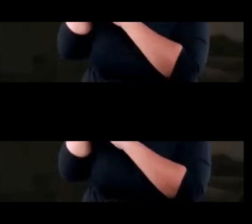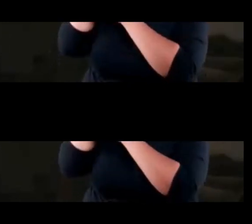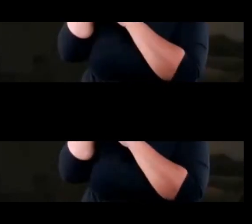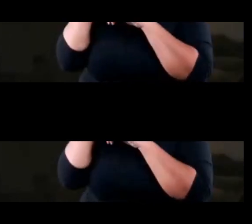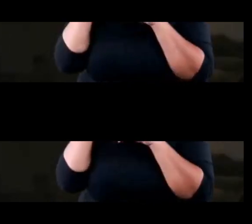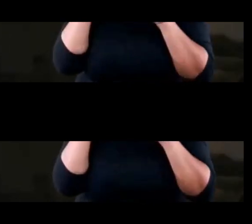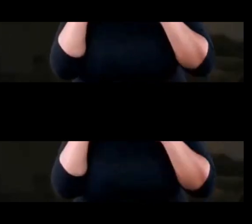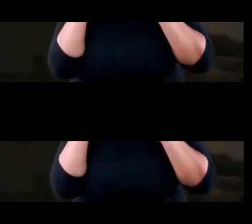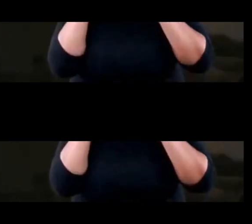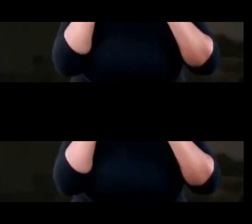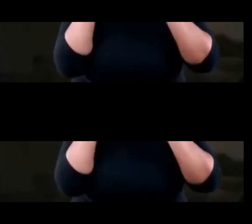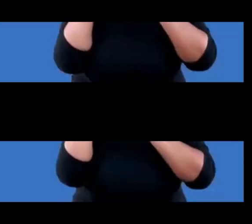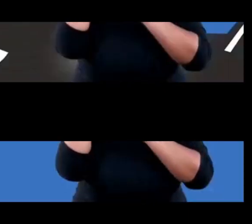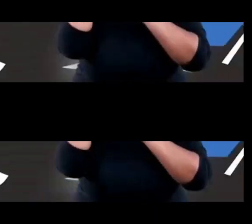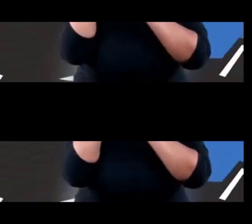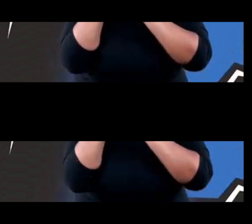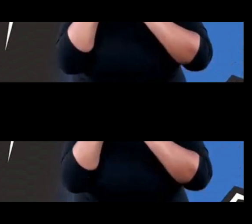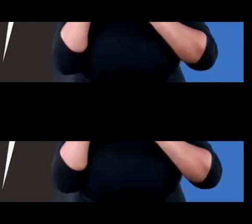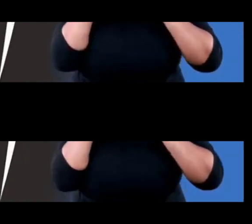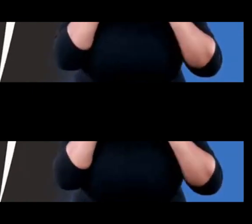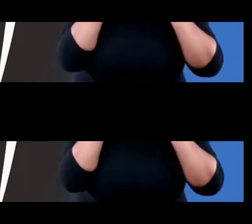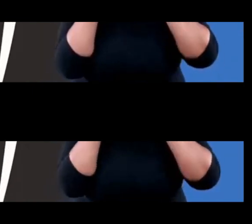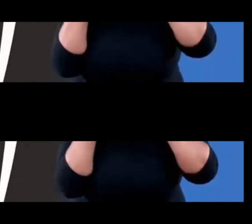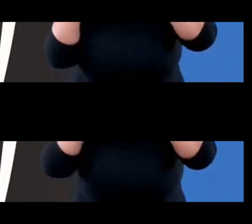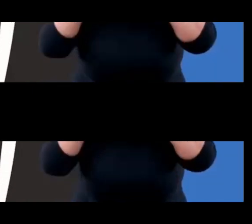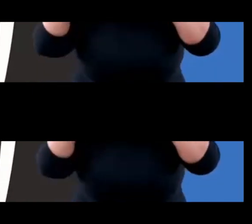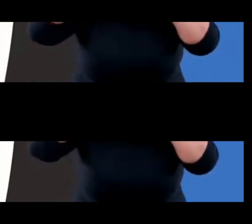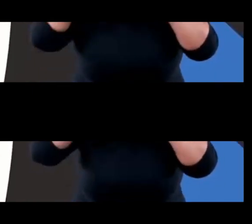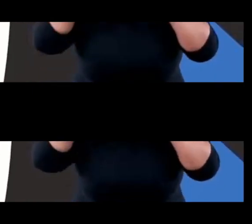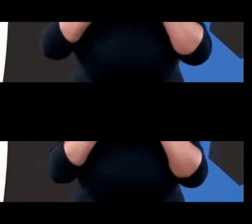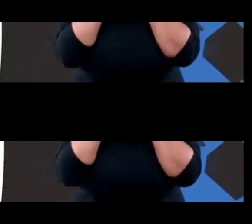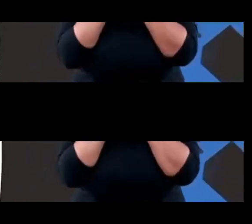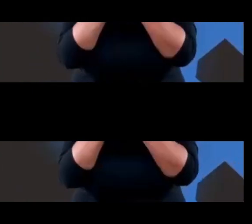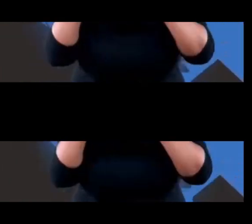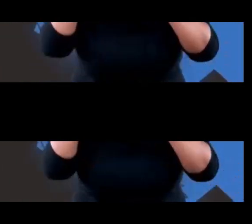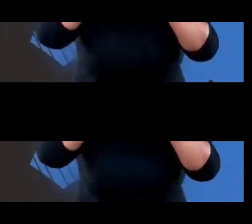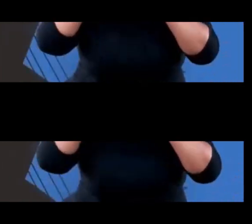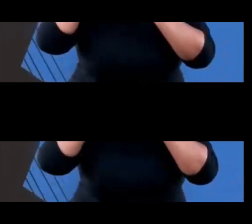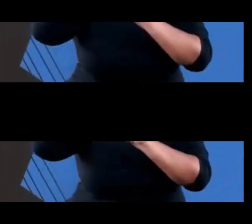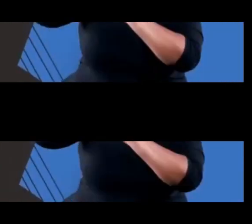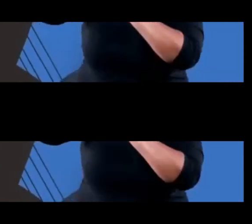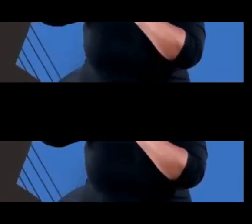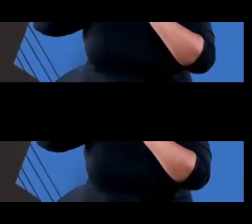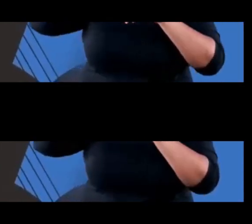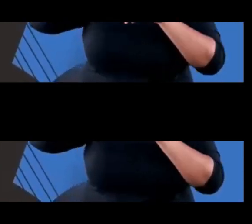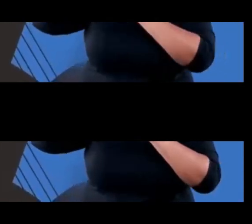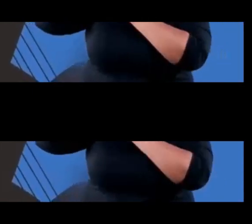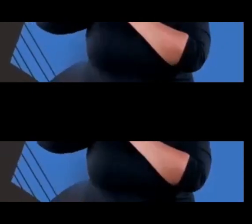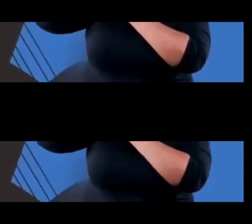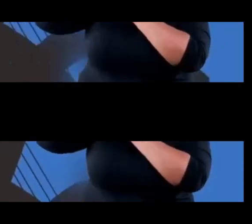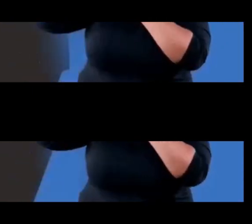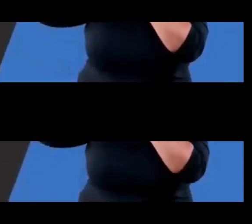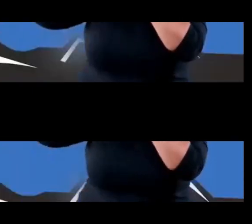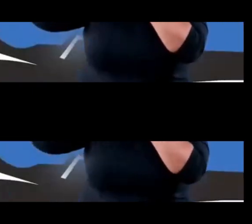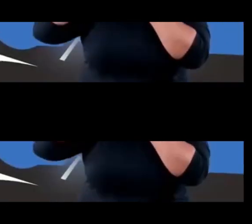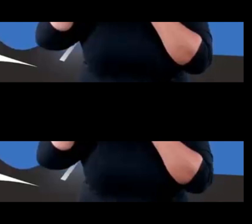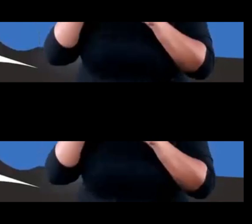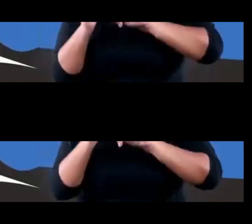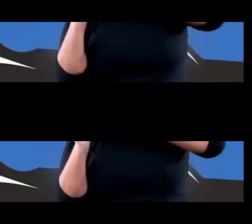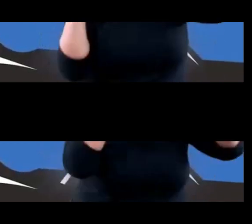Native Americans. They and the other protesters then boarded the ship that was loaded with tea and